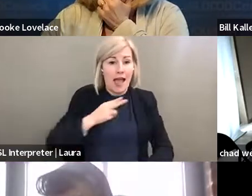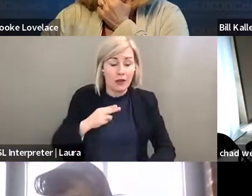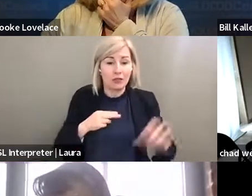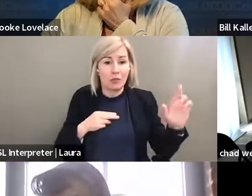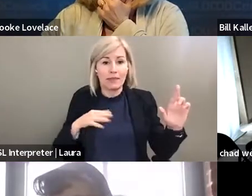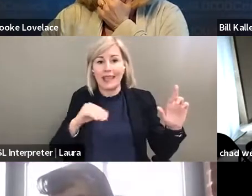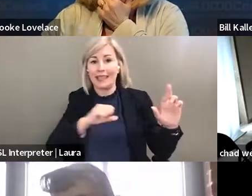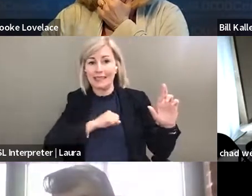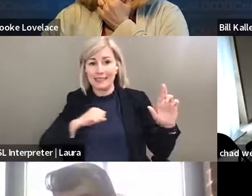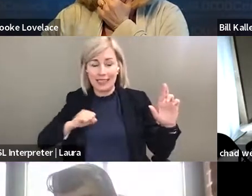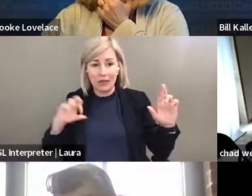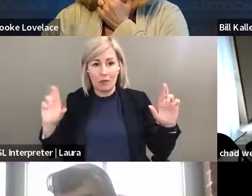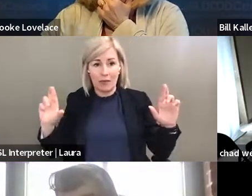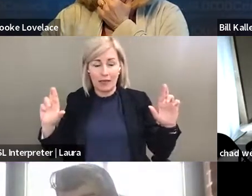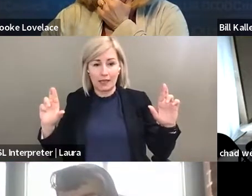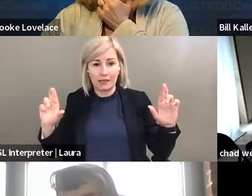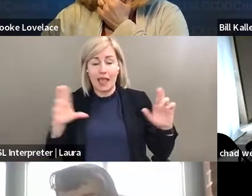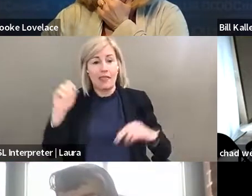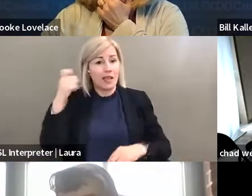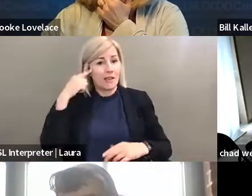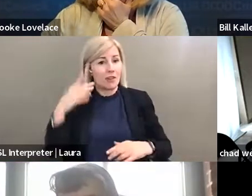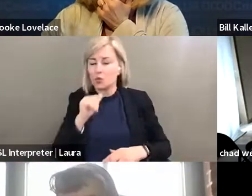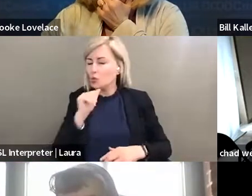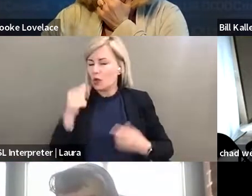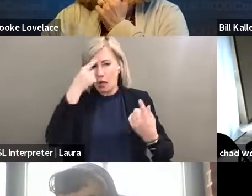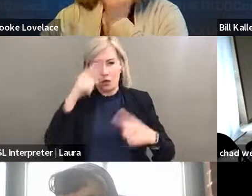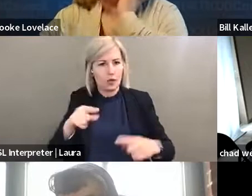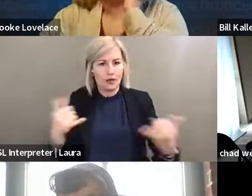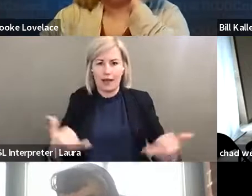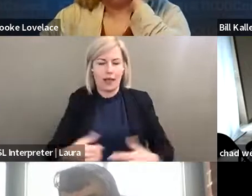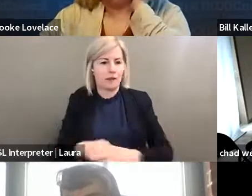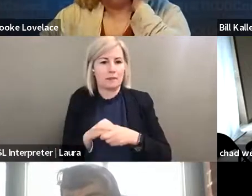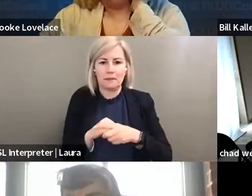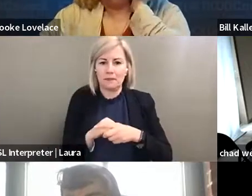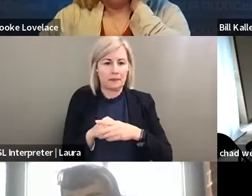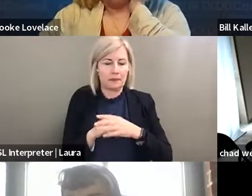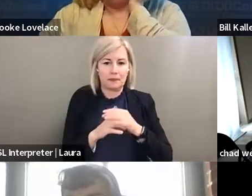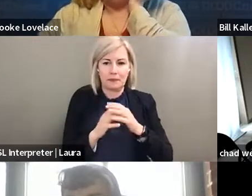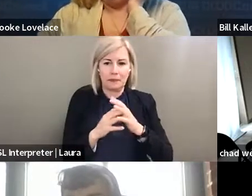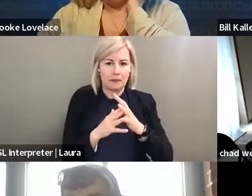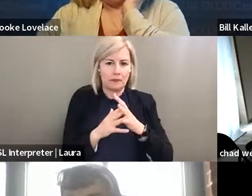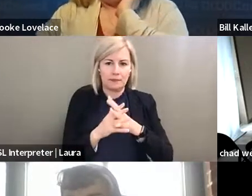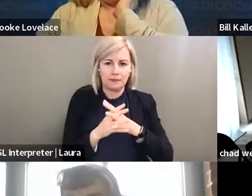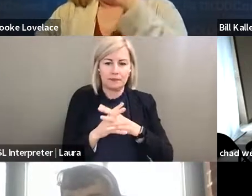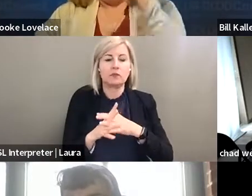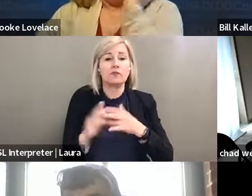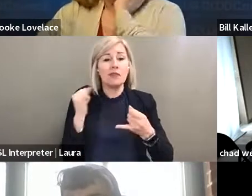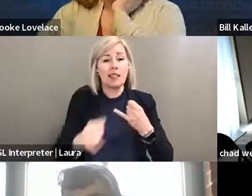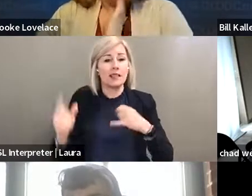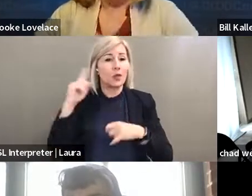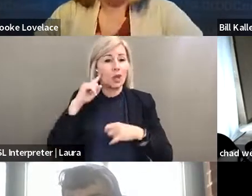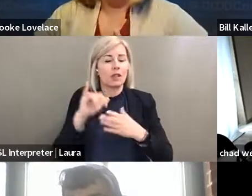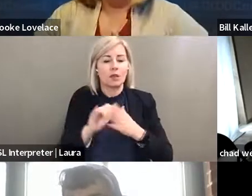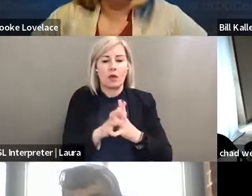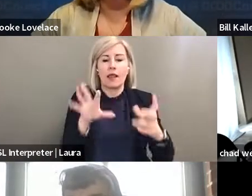Senate Republicans, and the governor do not agree right now on doing that. Last we heard, there were a lot of votes in